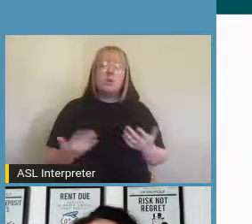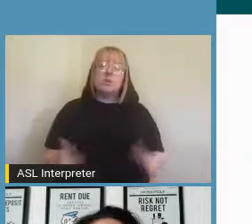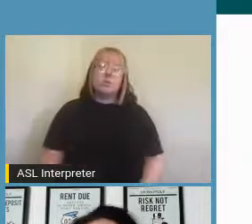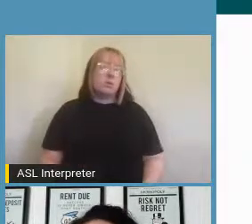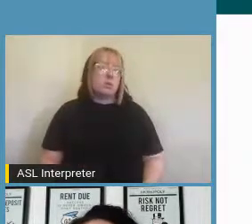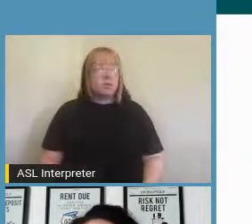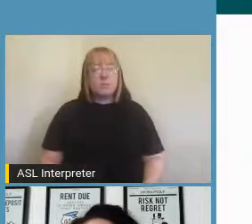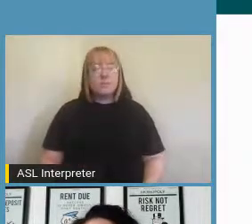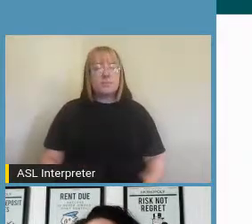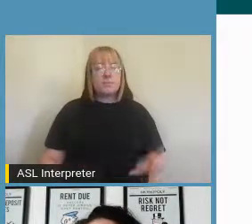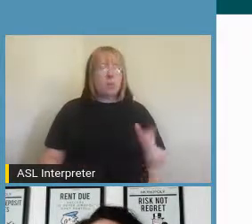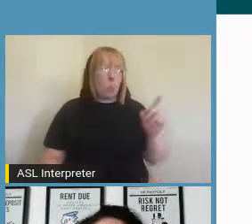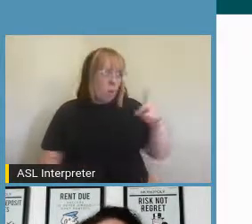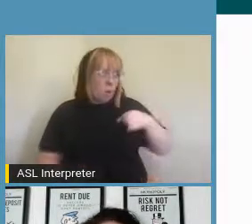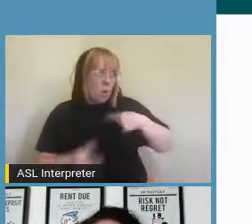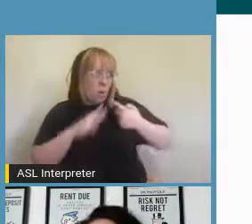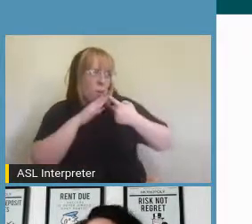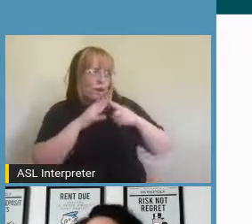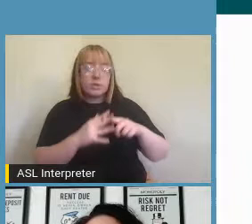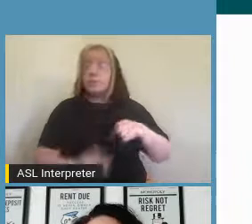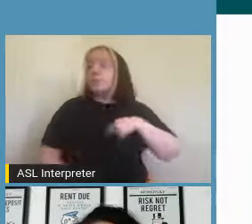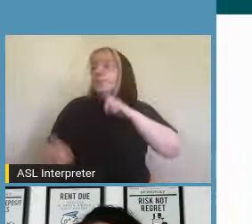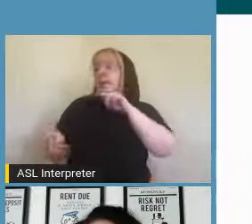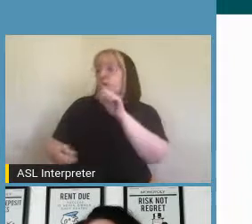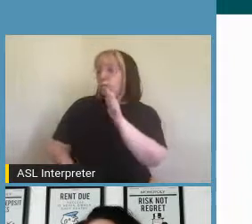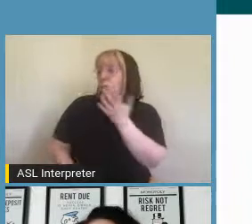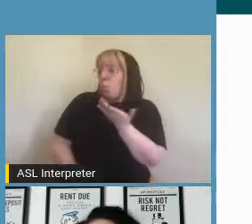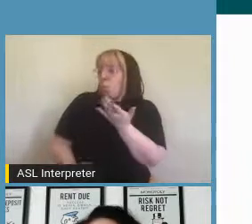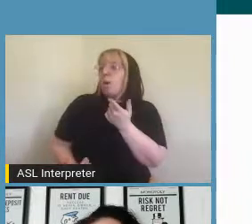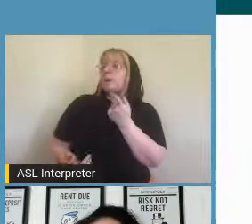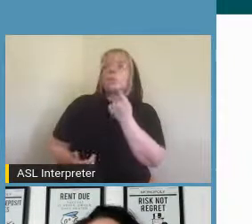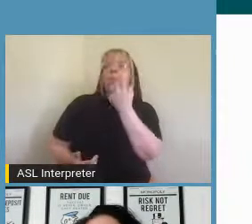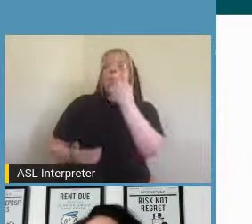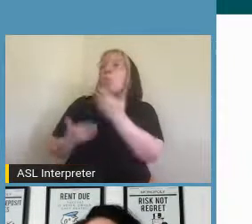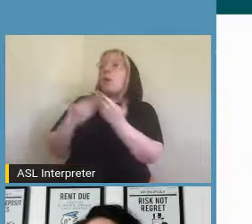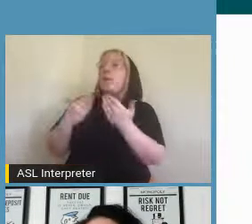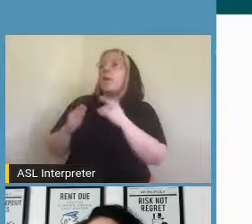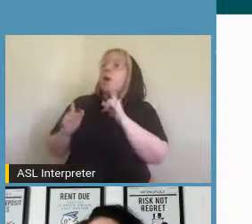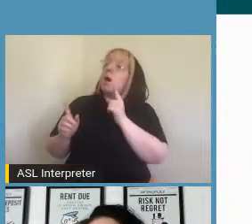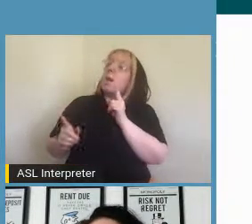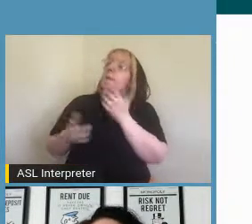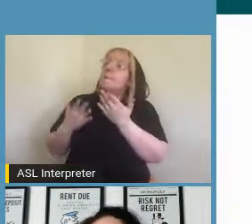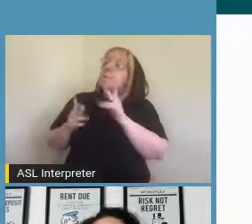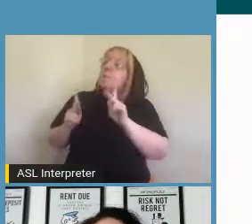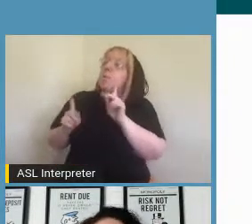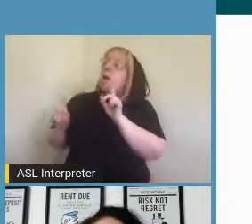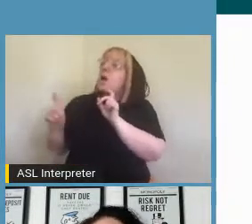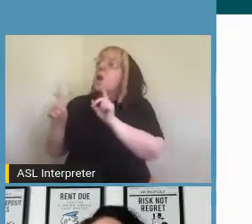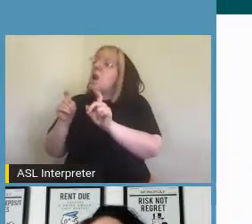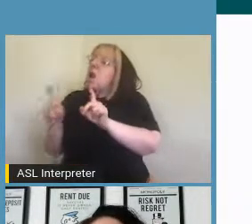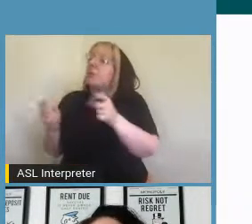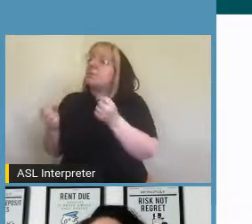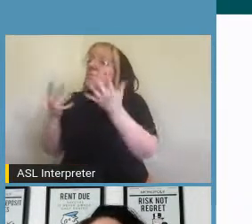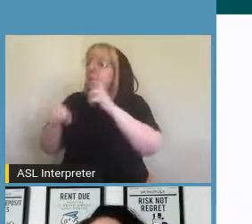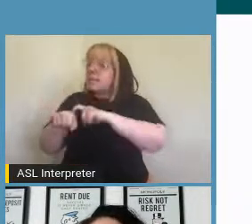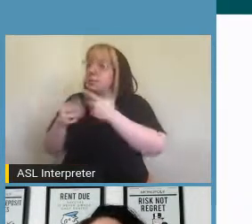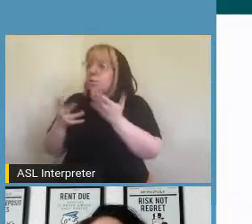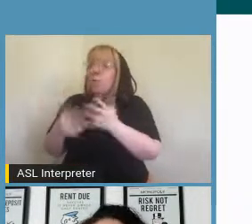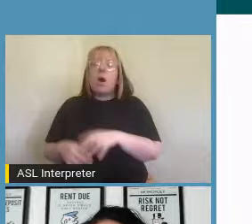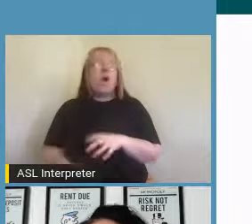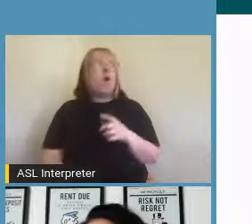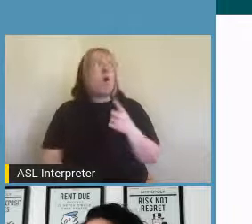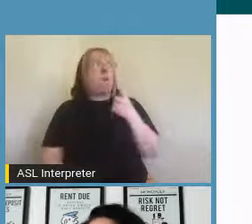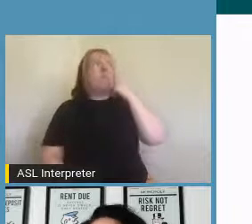It's often there, right? What are the questions that you're repeating yourself on that even with a video could really support how